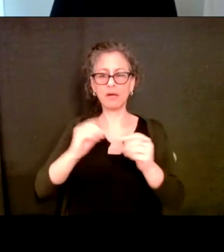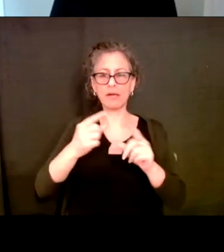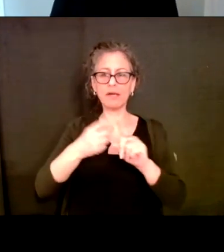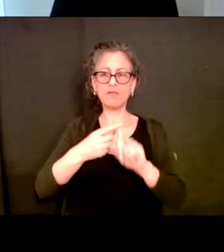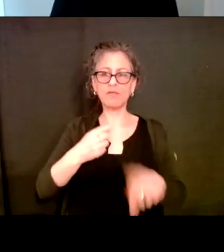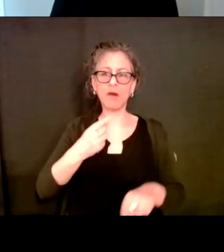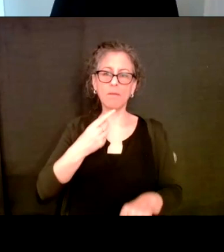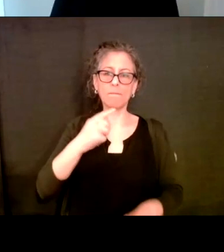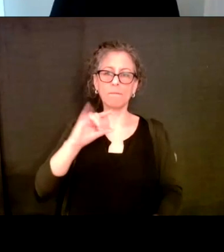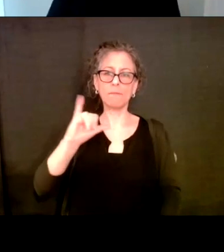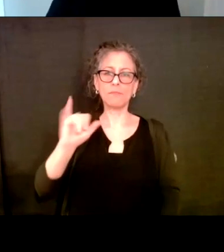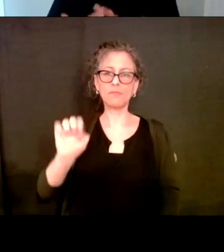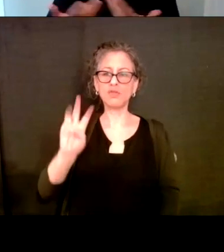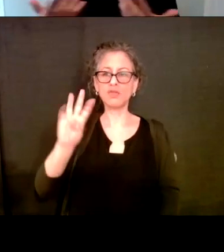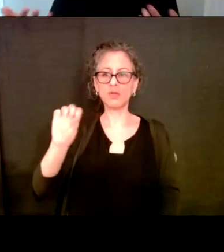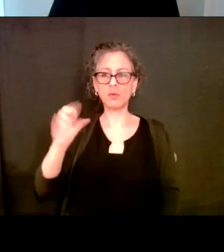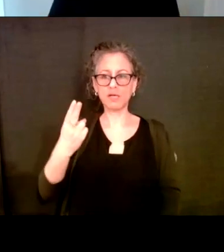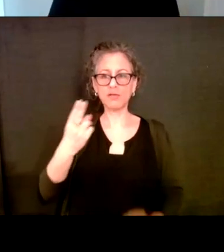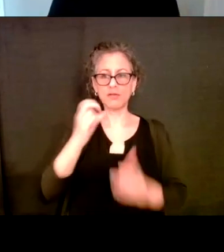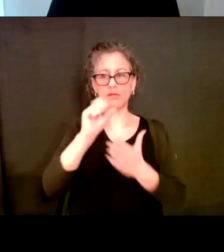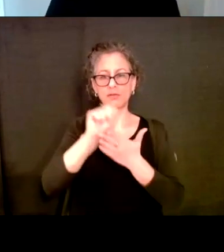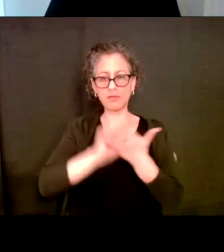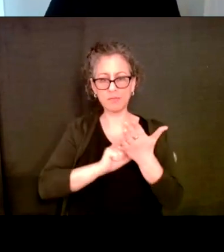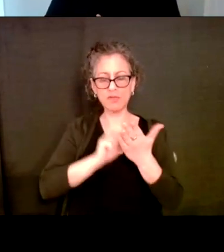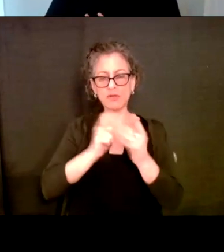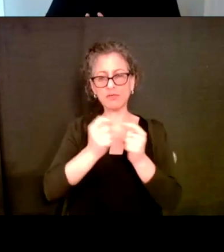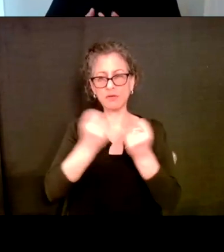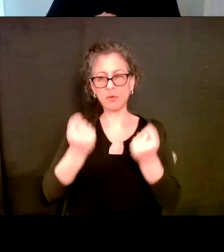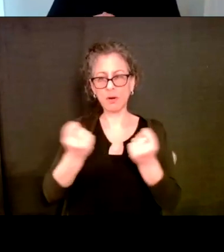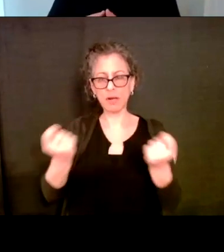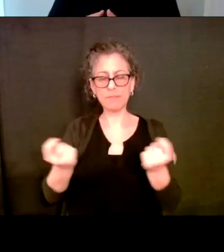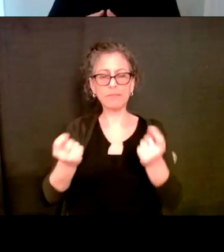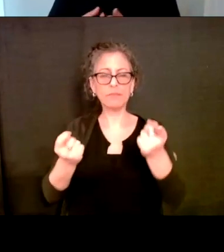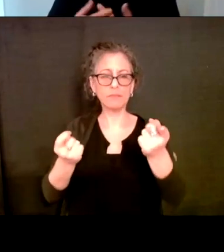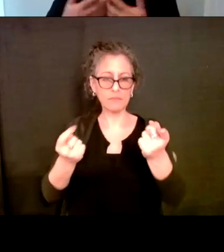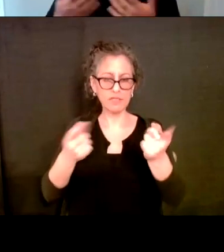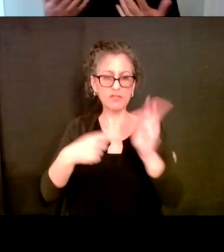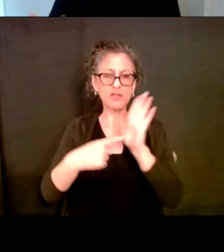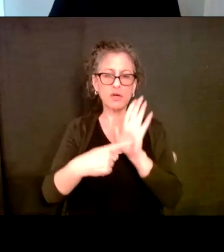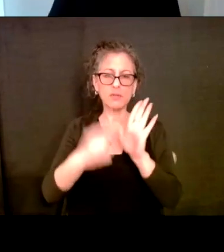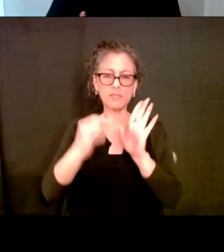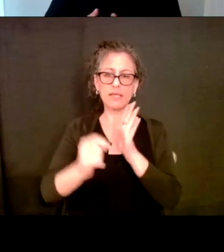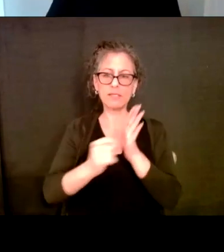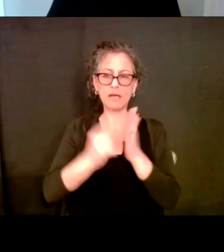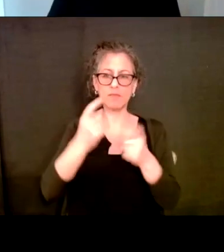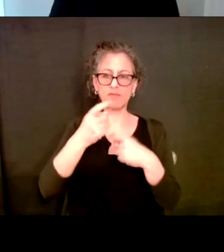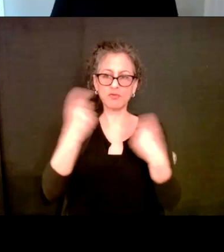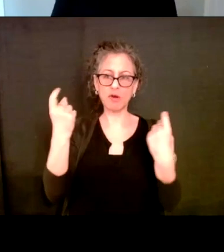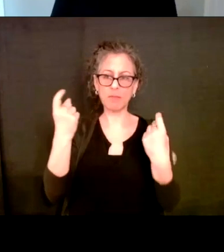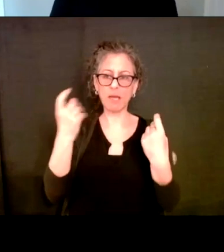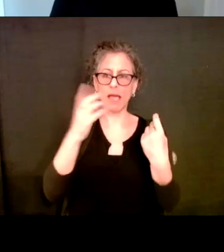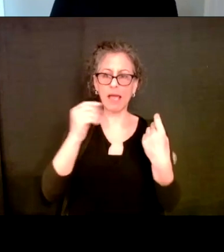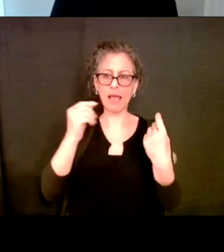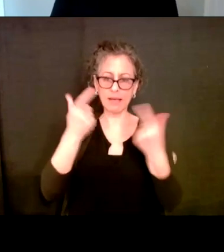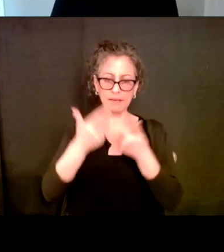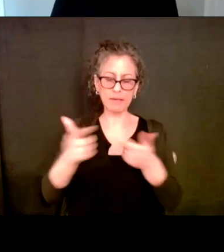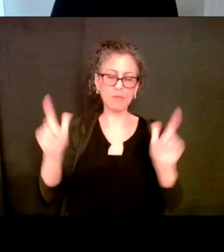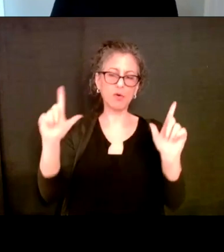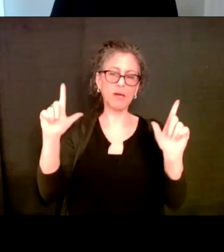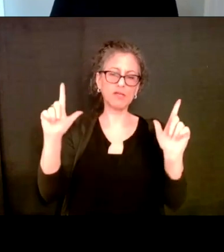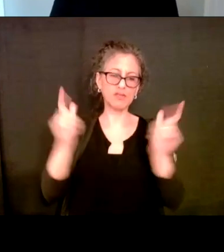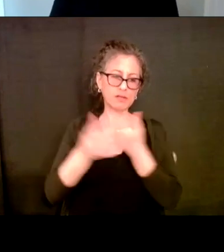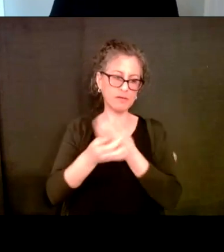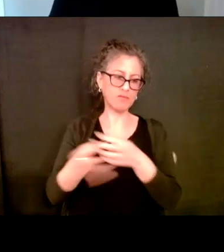scripture. The Exodus really depicts a time of trauma and liberation and